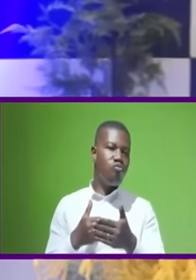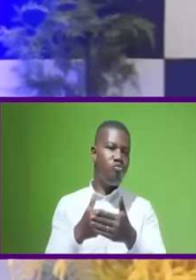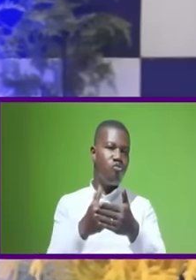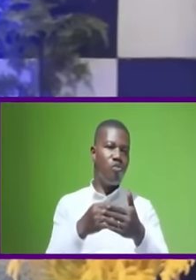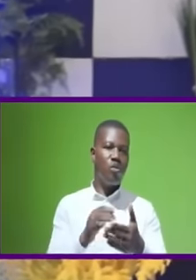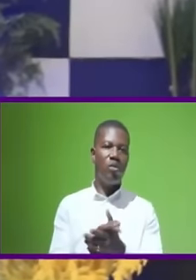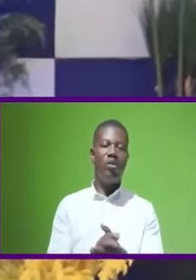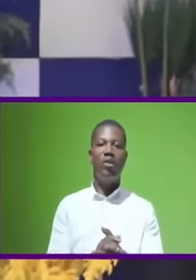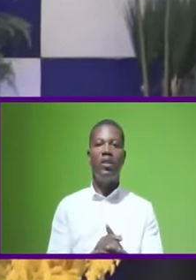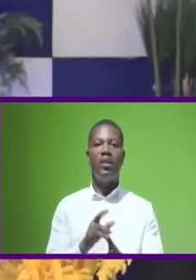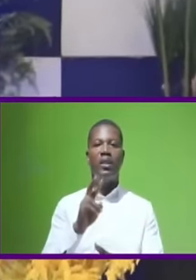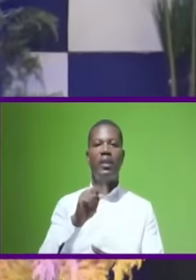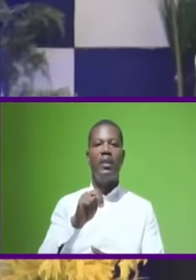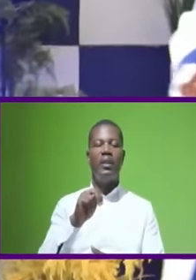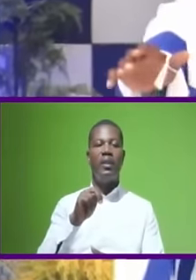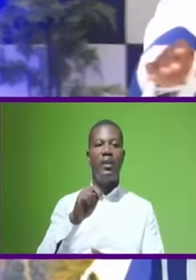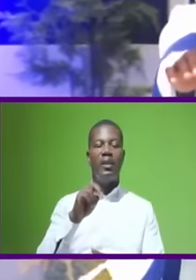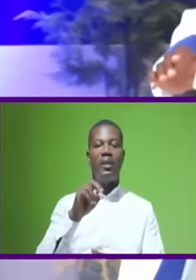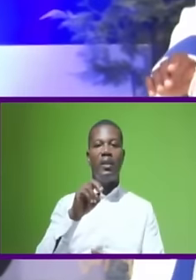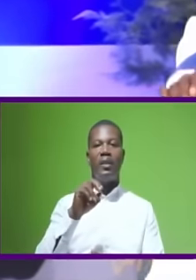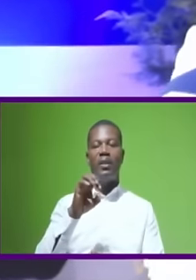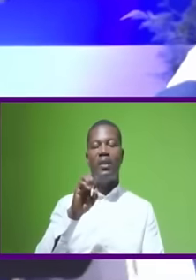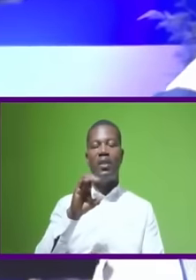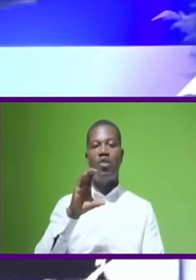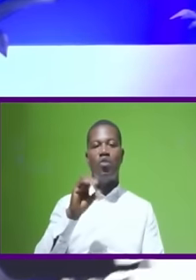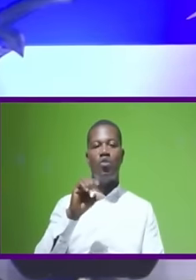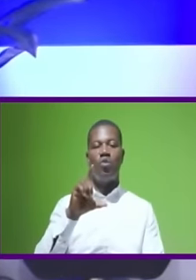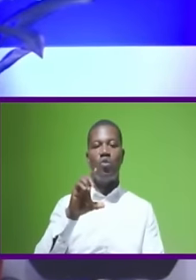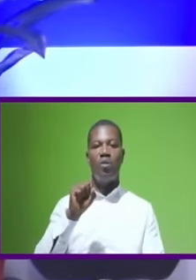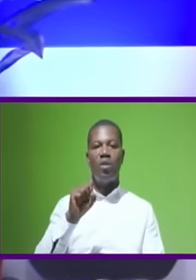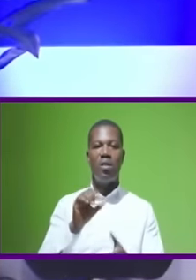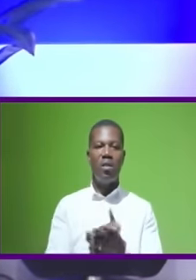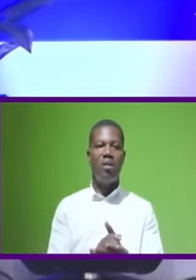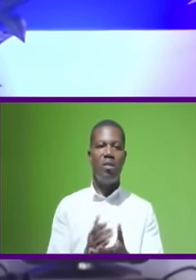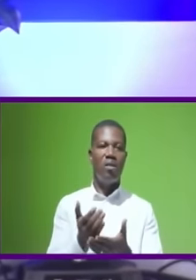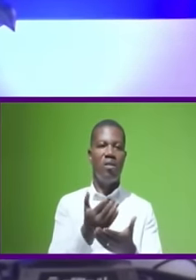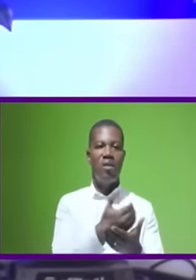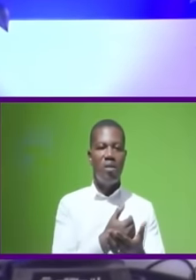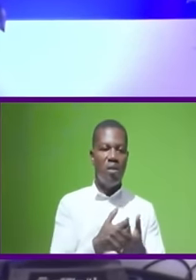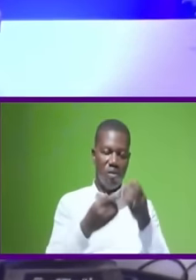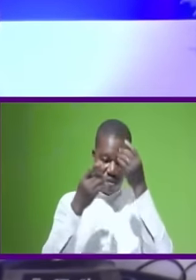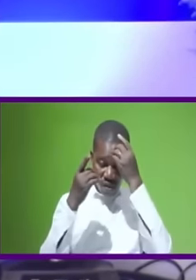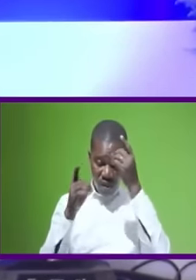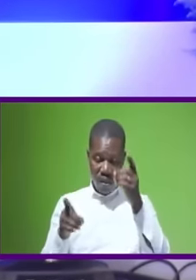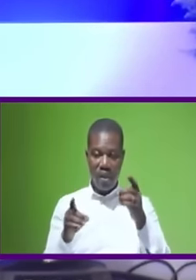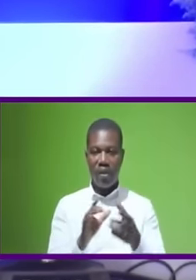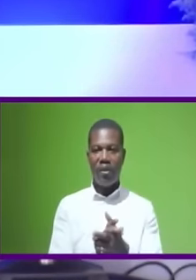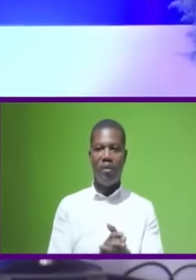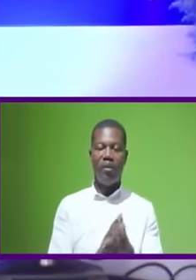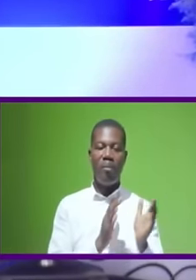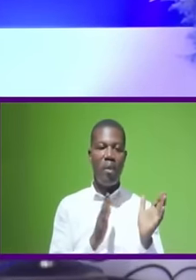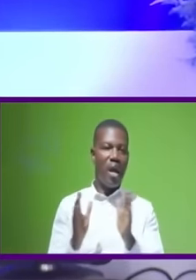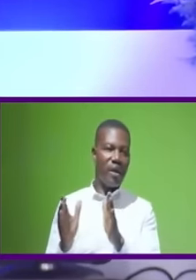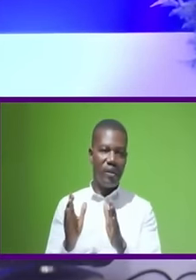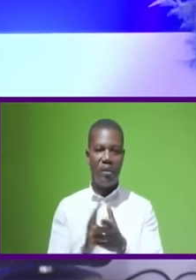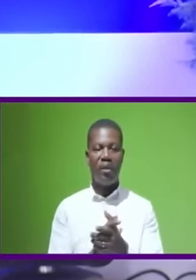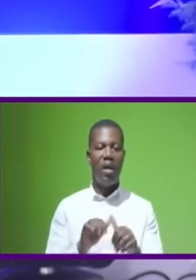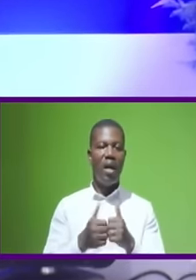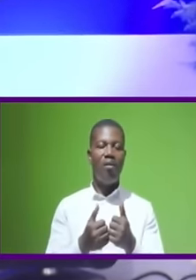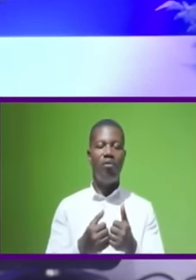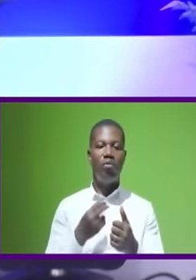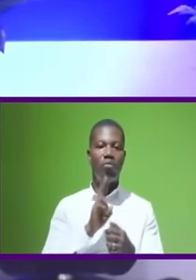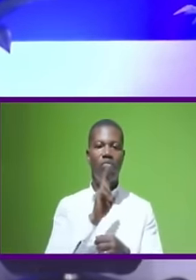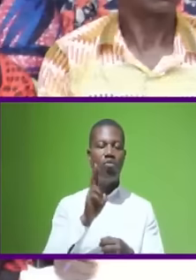Hallelujah. Brothers, Councilor Friars, Bembe, Nanka say yes. Then it should have been